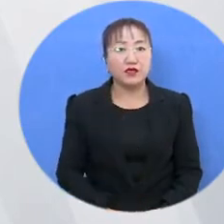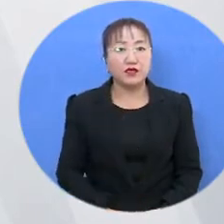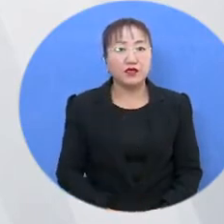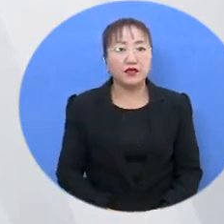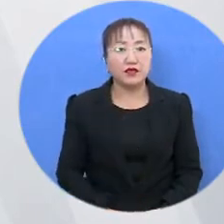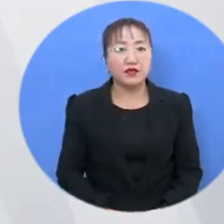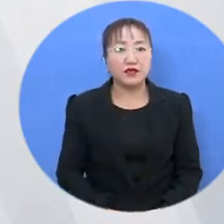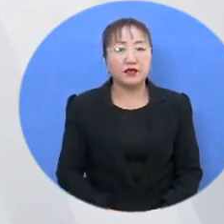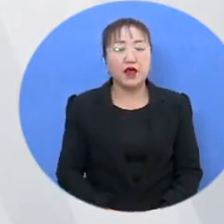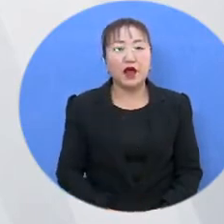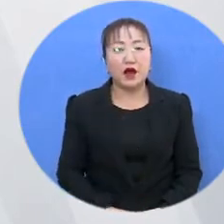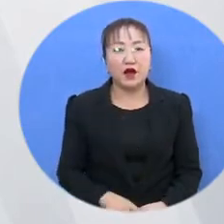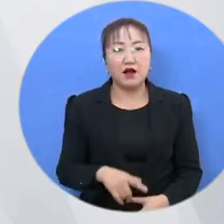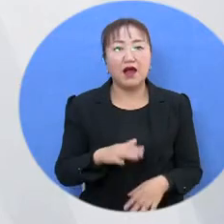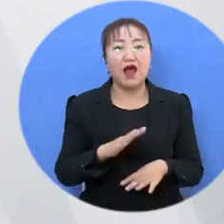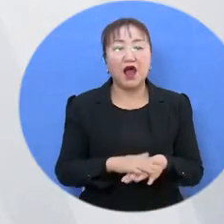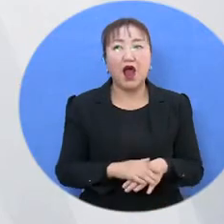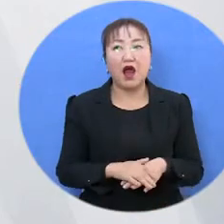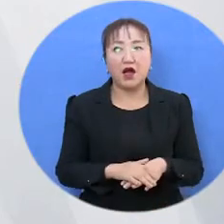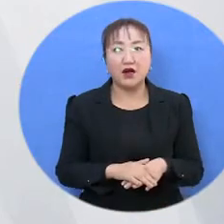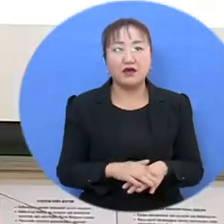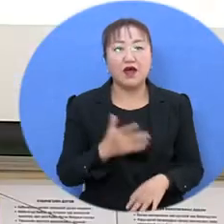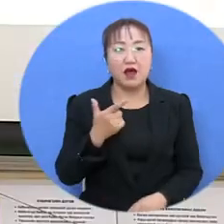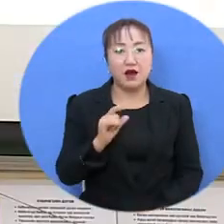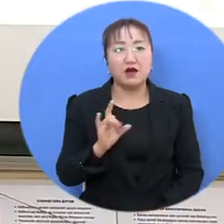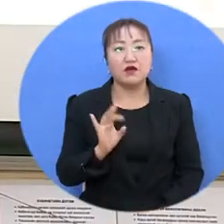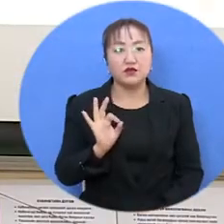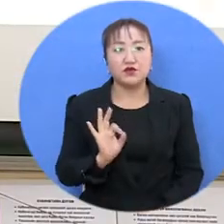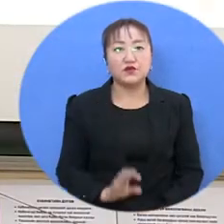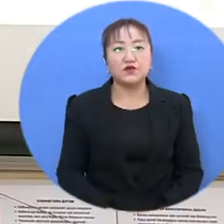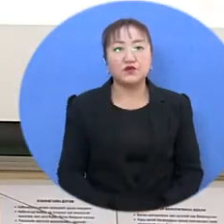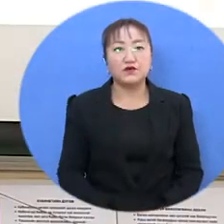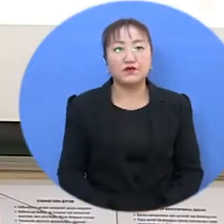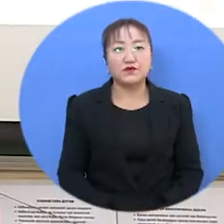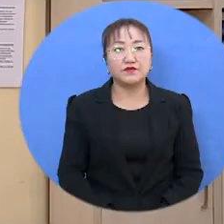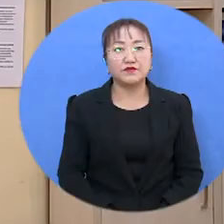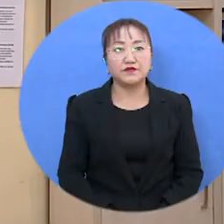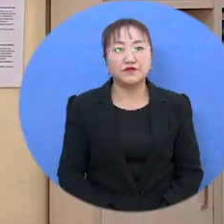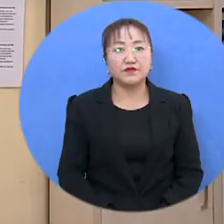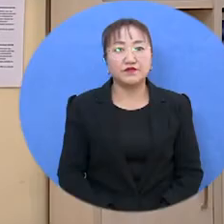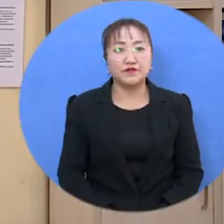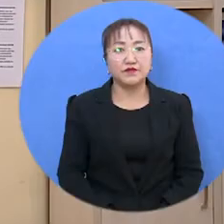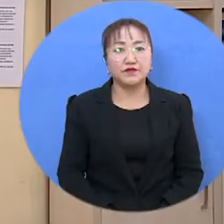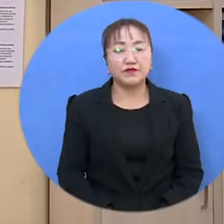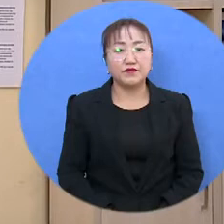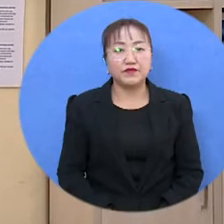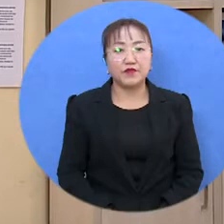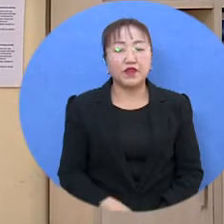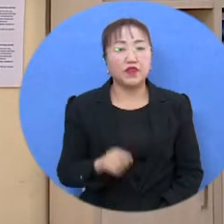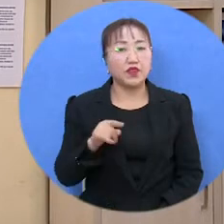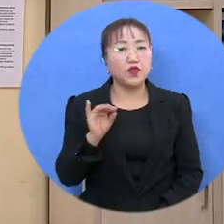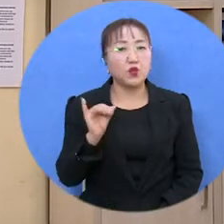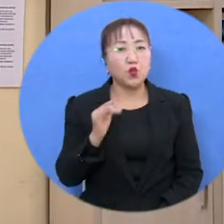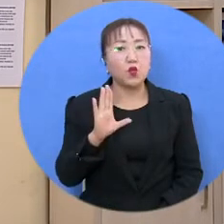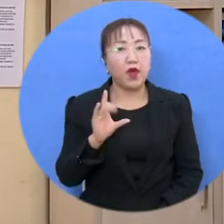It's an arm. If you said arm, you're right, it's an arm. Okay, next one. What is it?